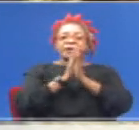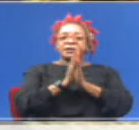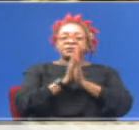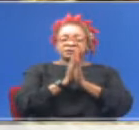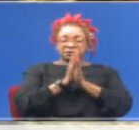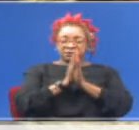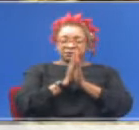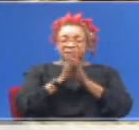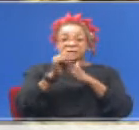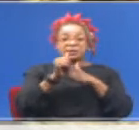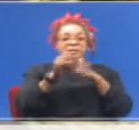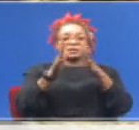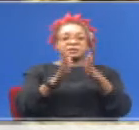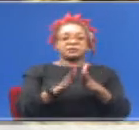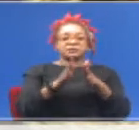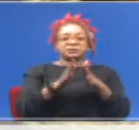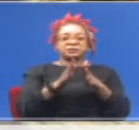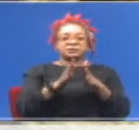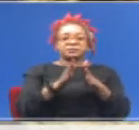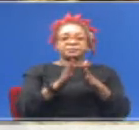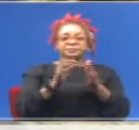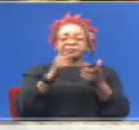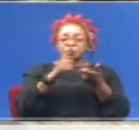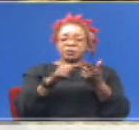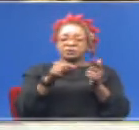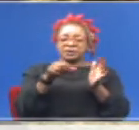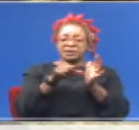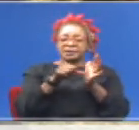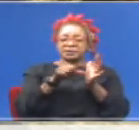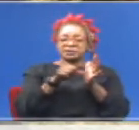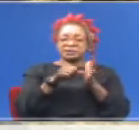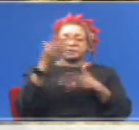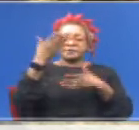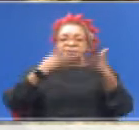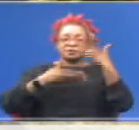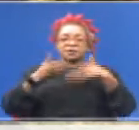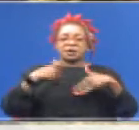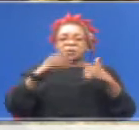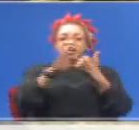faiths, about the crisis facing our country today.